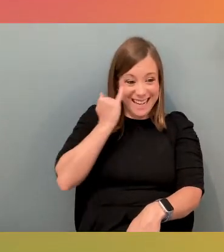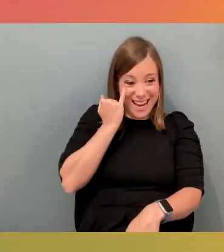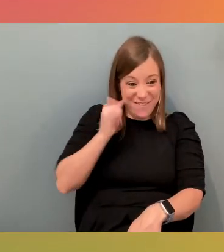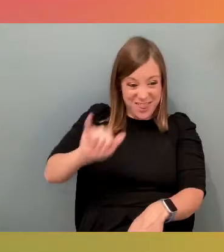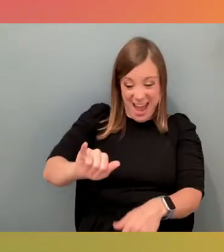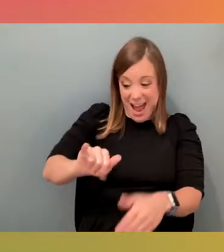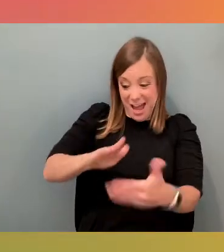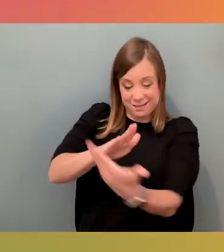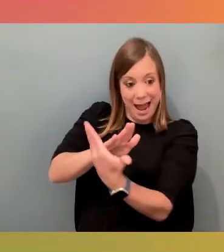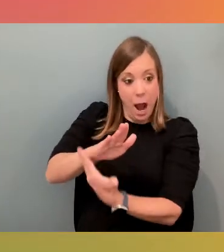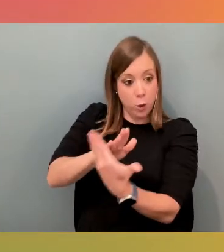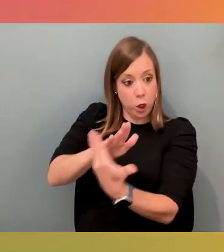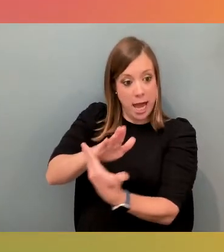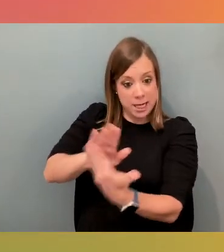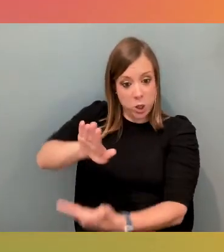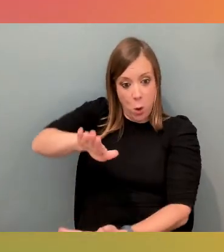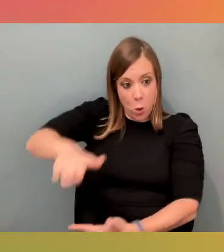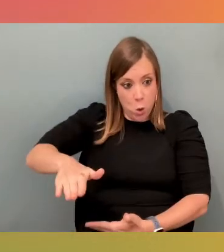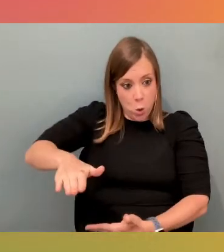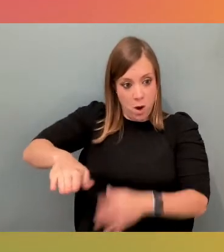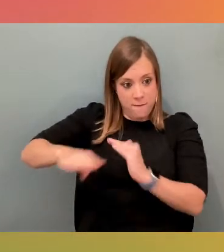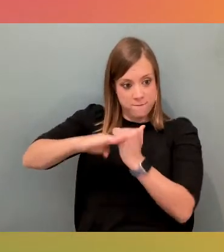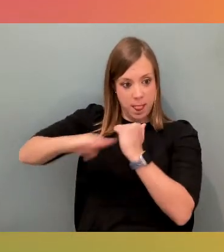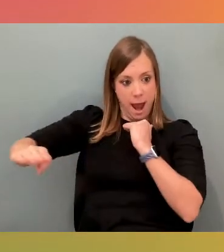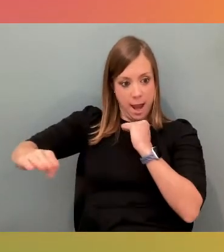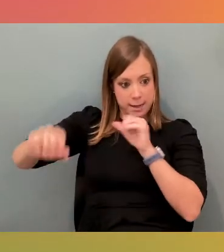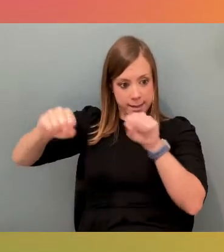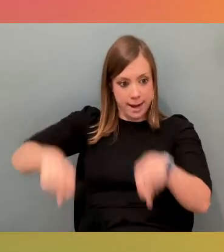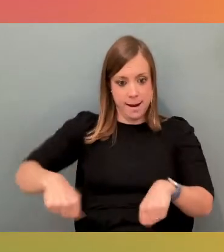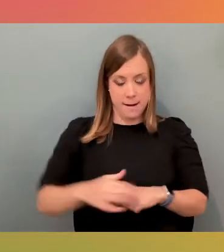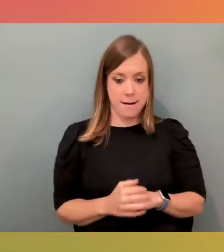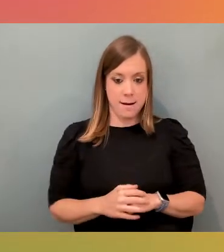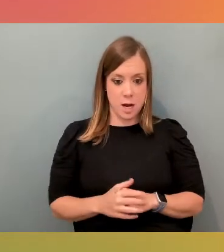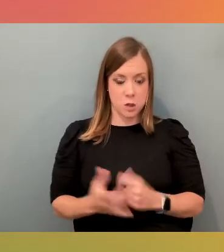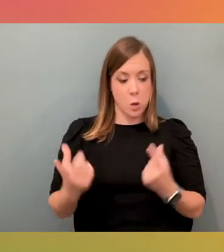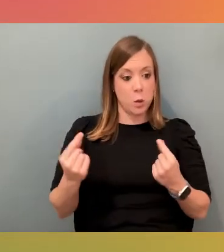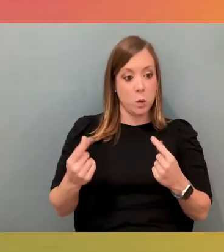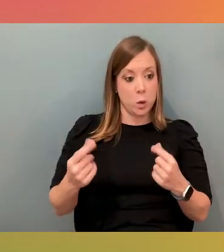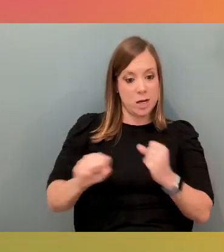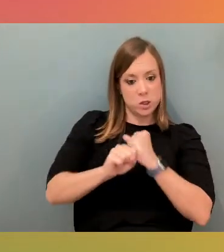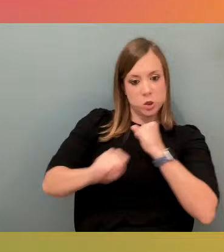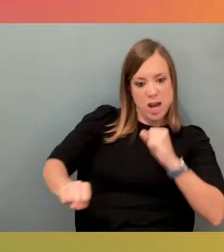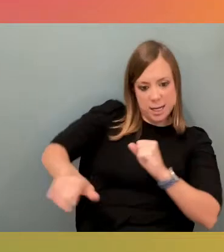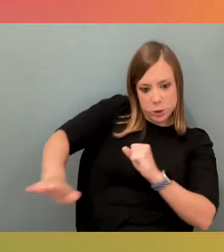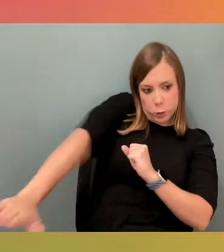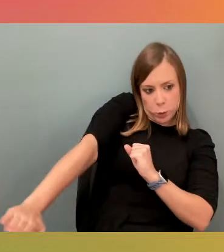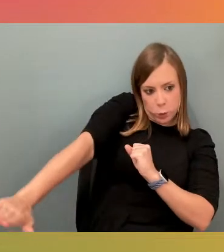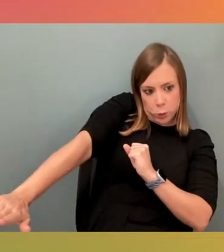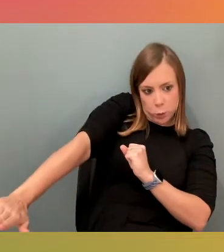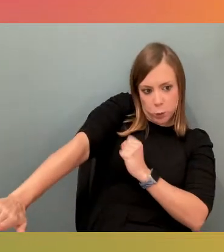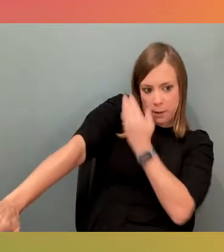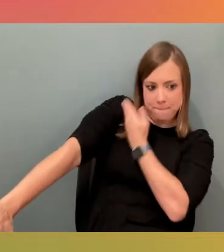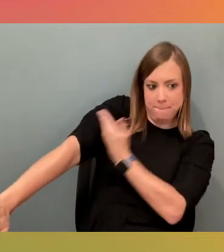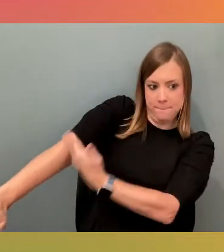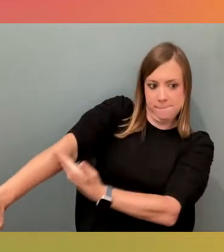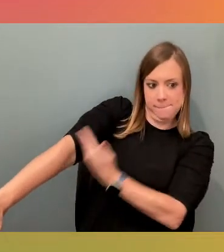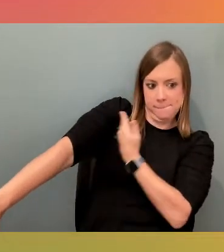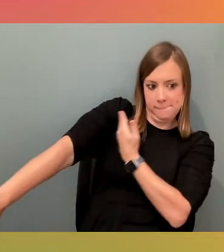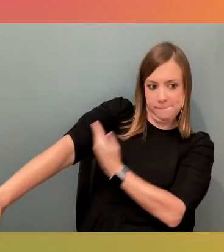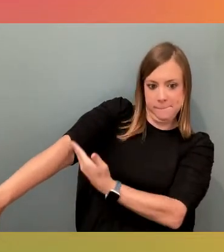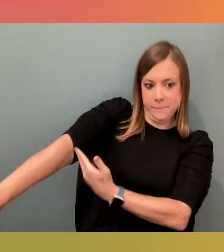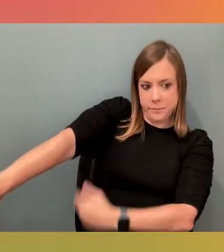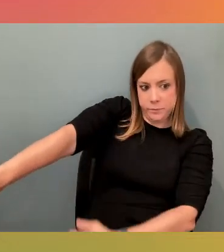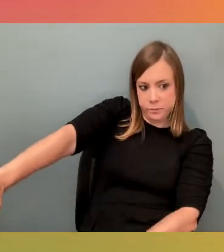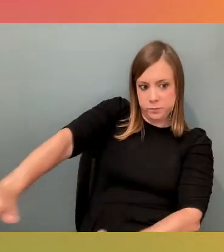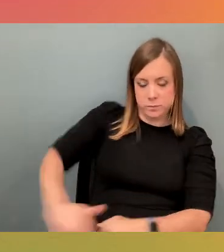With your inhale, send your hips back. We're coming into a stretch for that inner right thigh, that adductor here. Using our hands to help